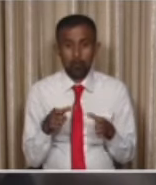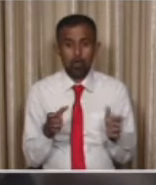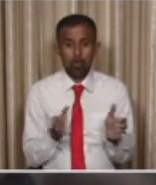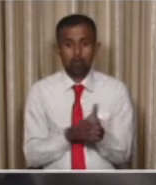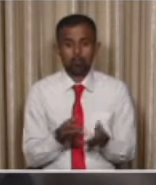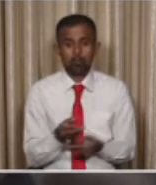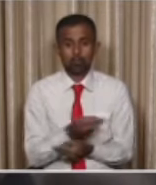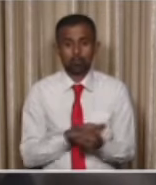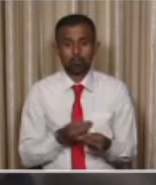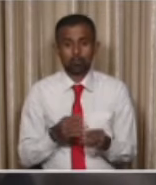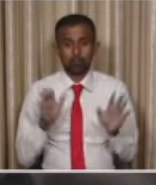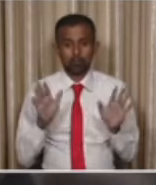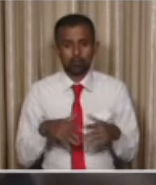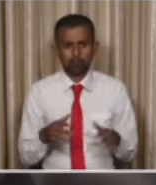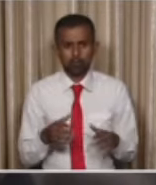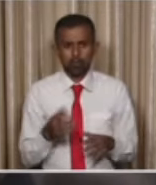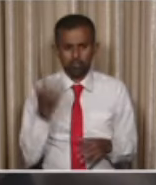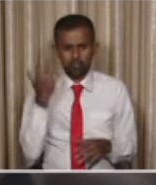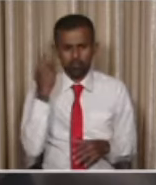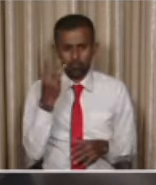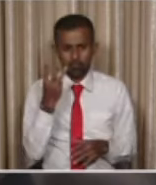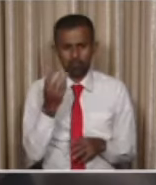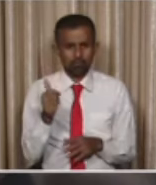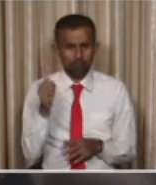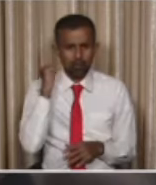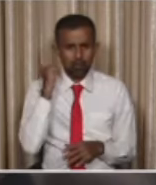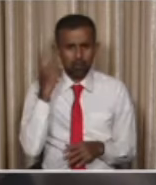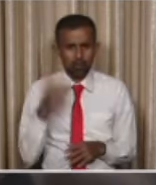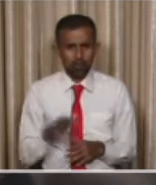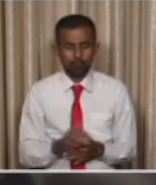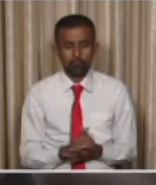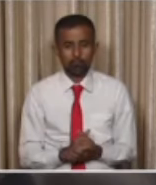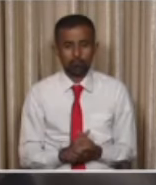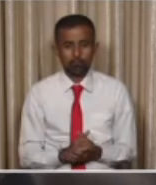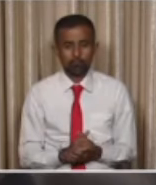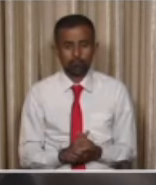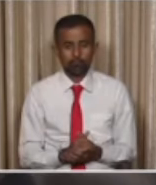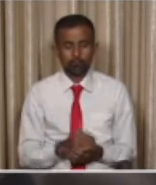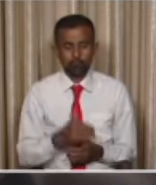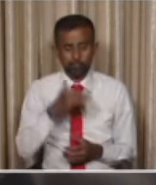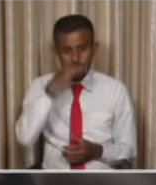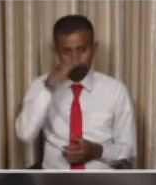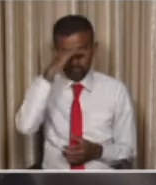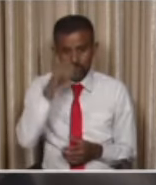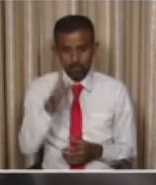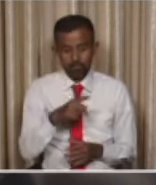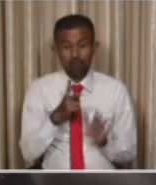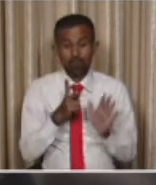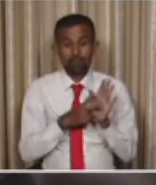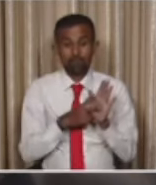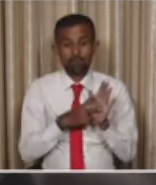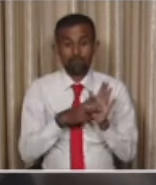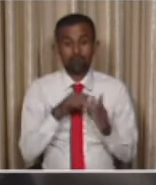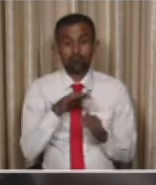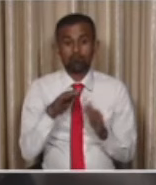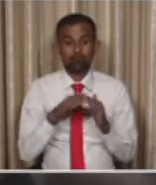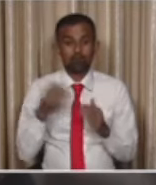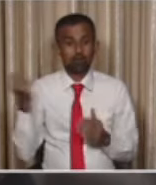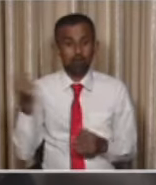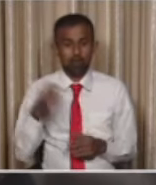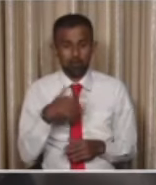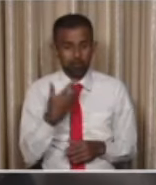3 days, 2 days ago, on Sunday in Vavuniya. And after a long